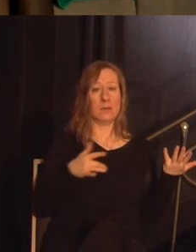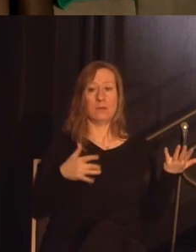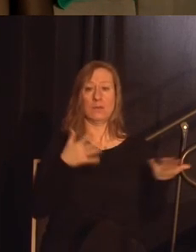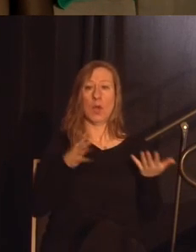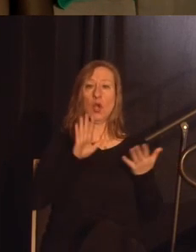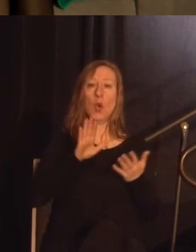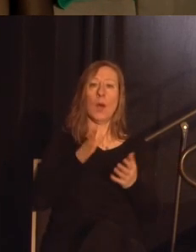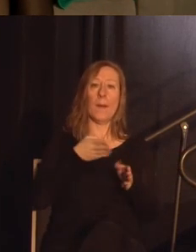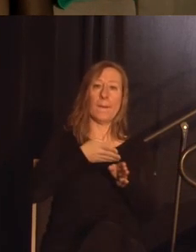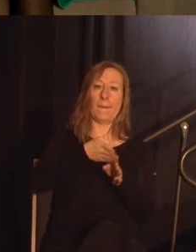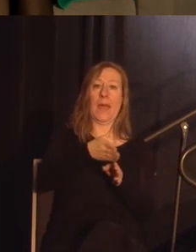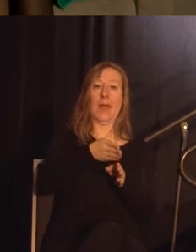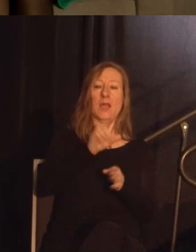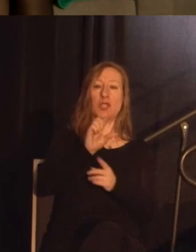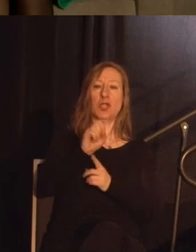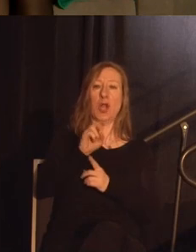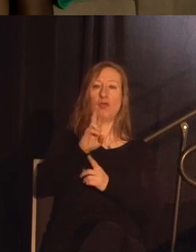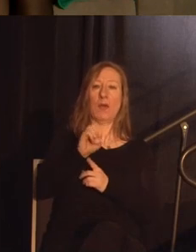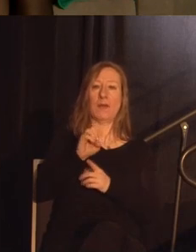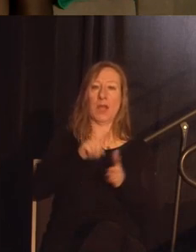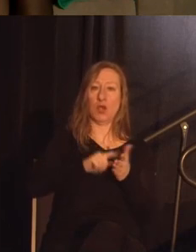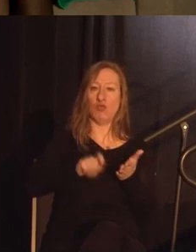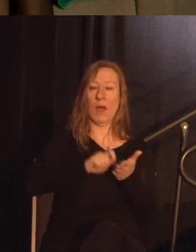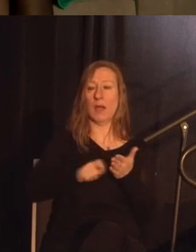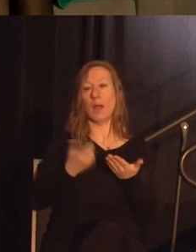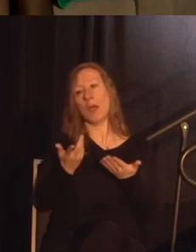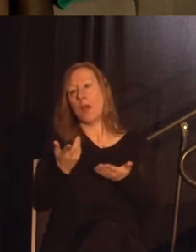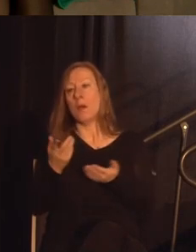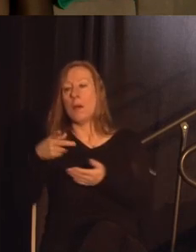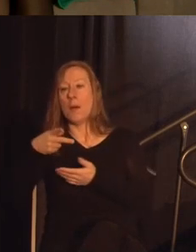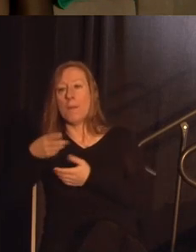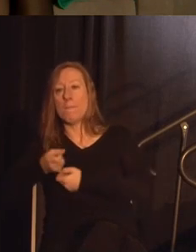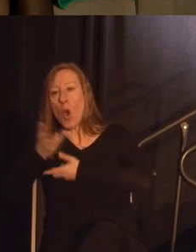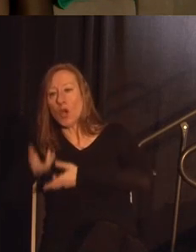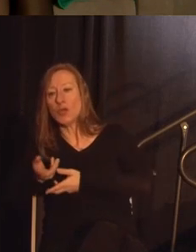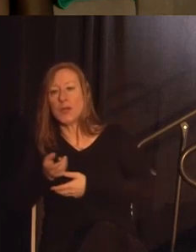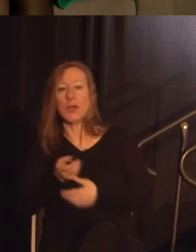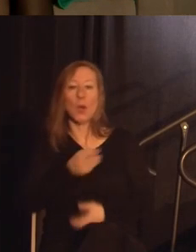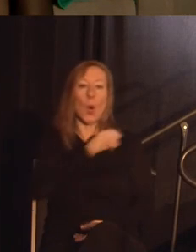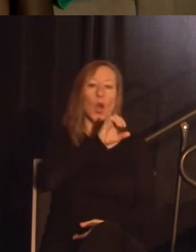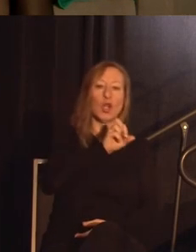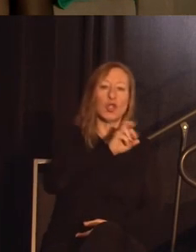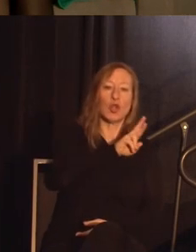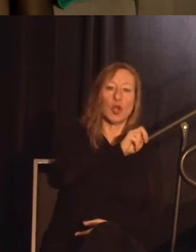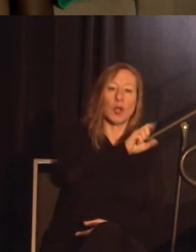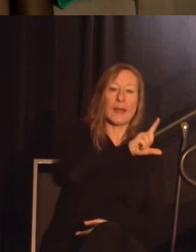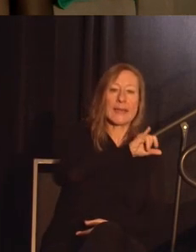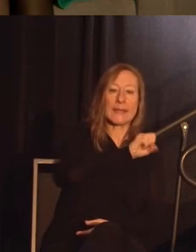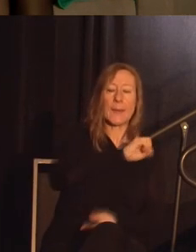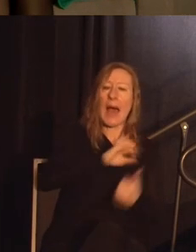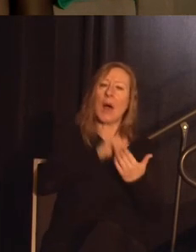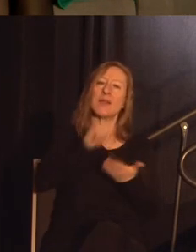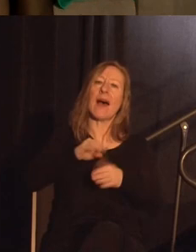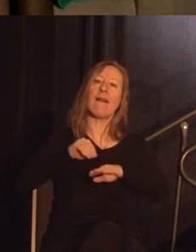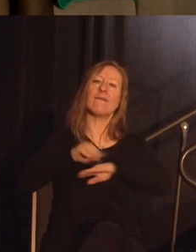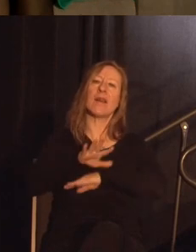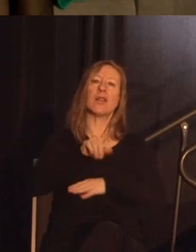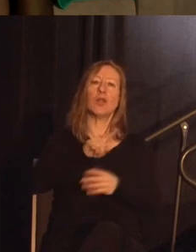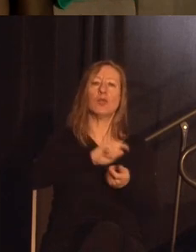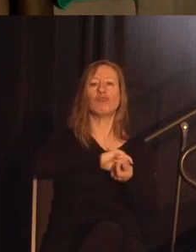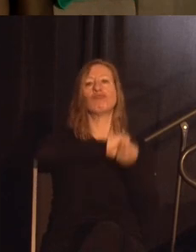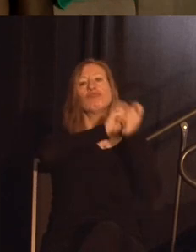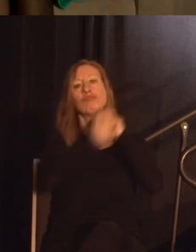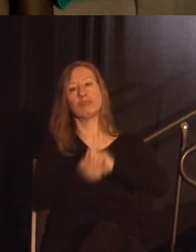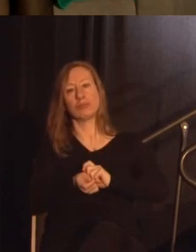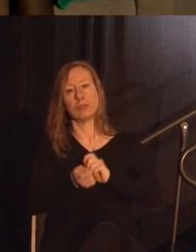genre, the genre you started with, you know, poetry or journalism, like how much has that affected your evolution into